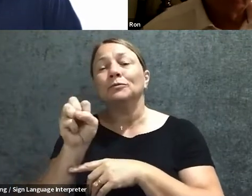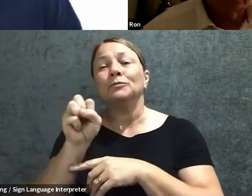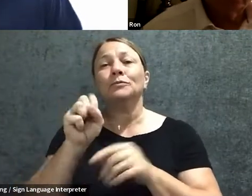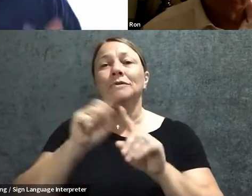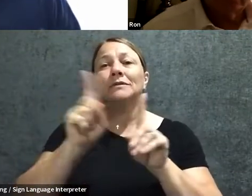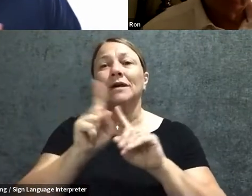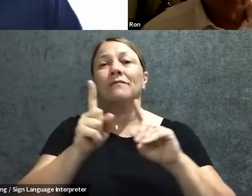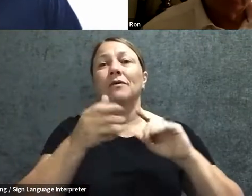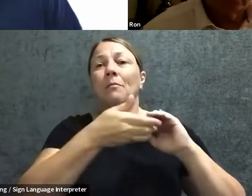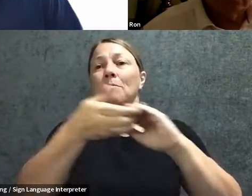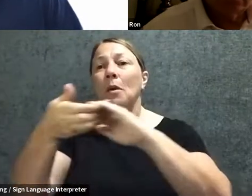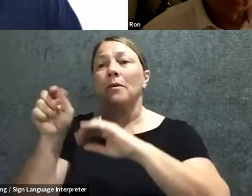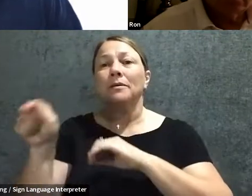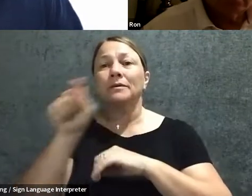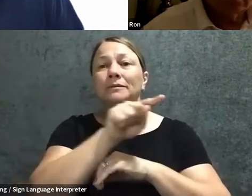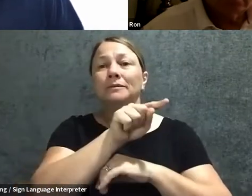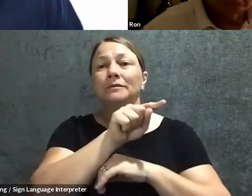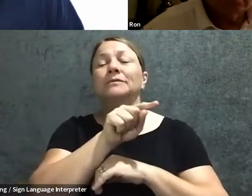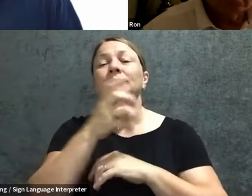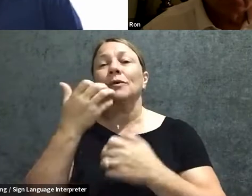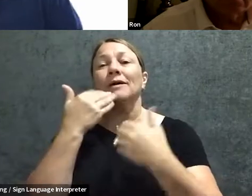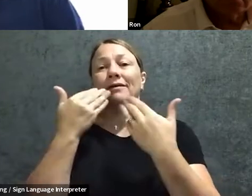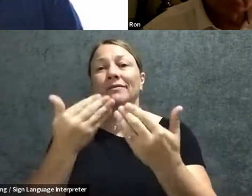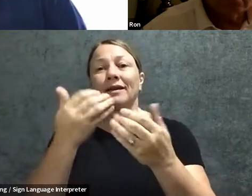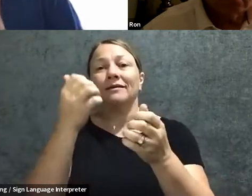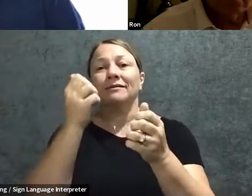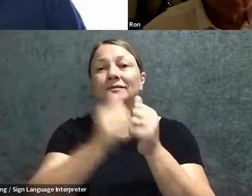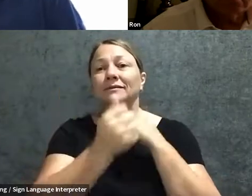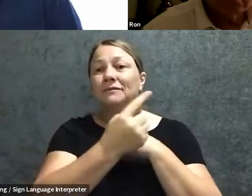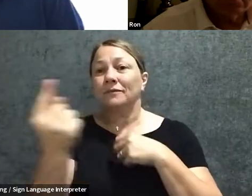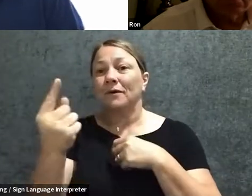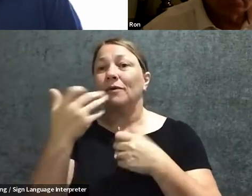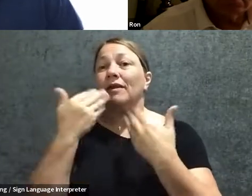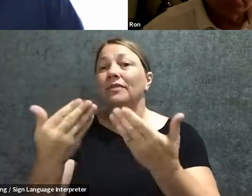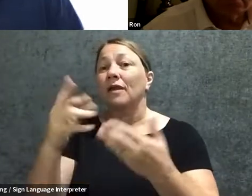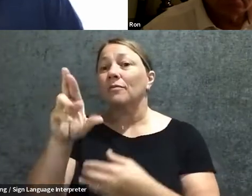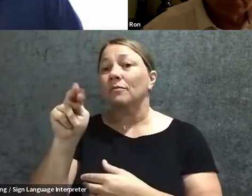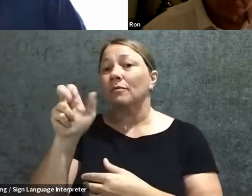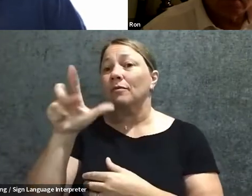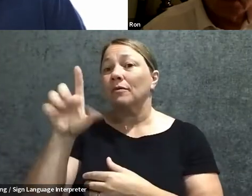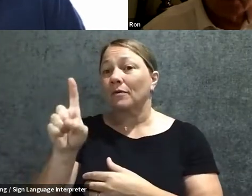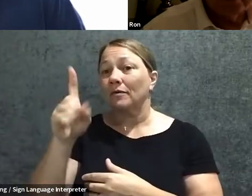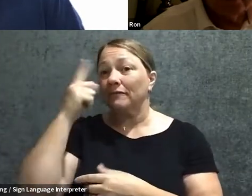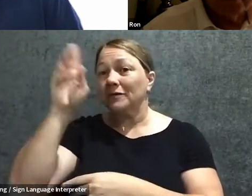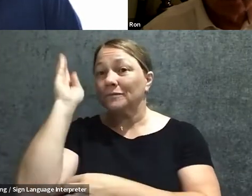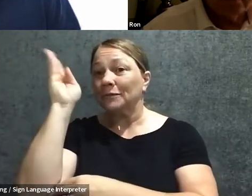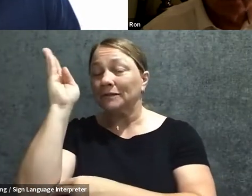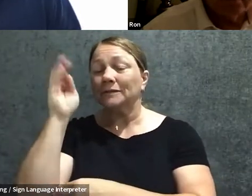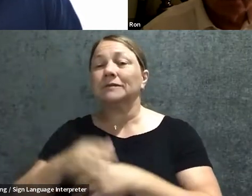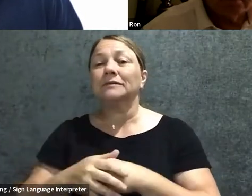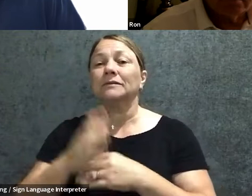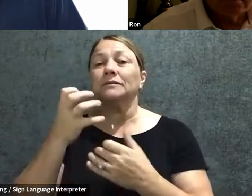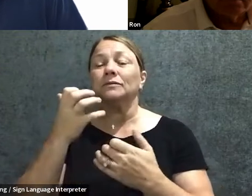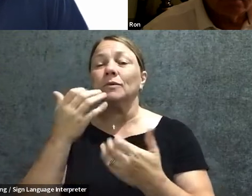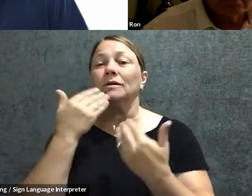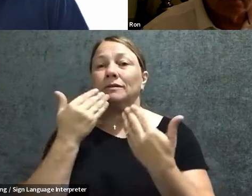helpful. So once again, thanks so much. Thanks to our interim executive director, Ronald Lospennato, for this presentation. Again, we'll get